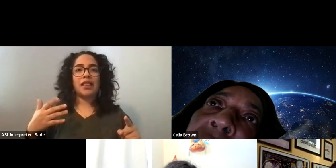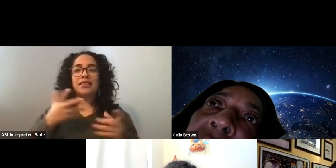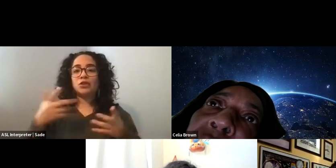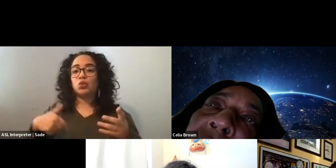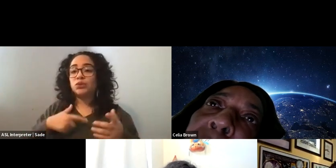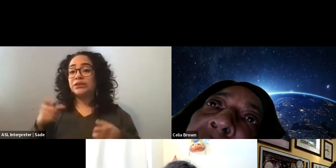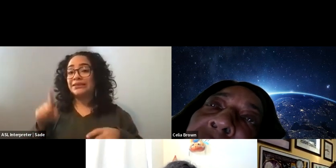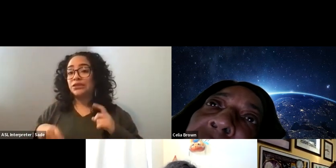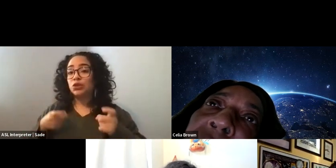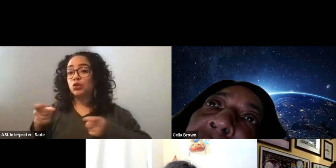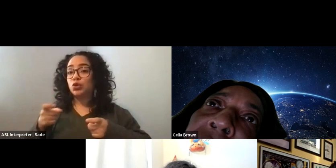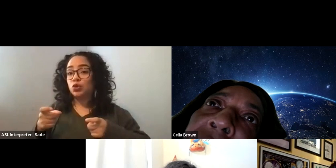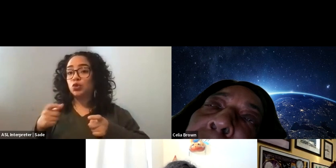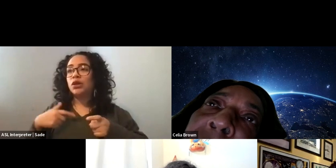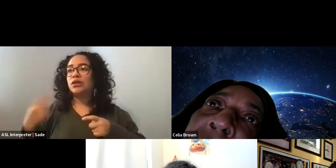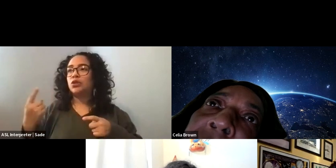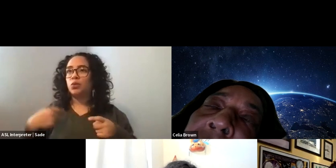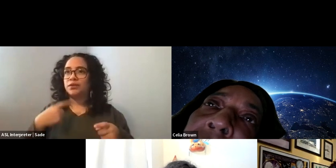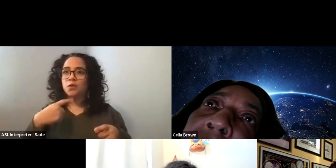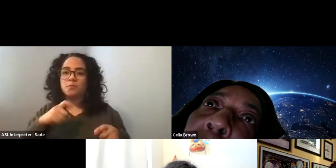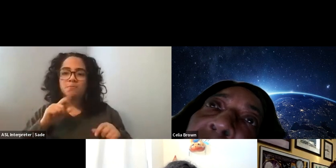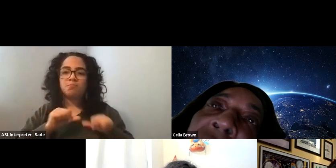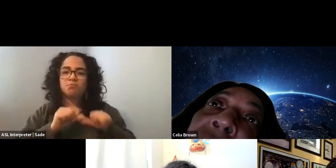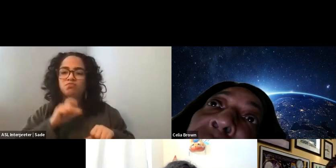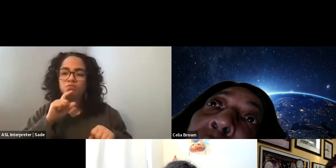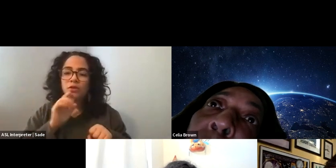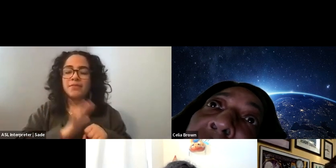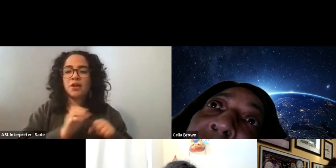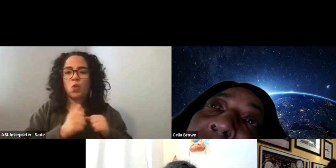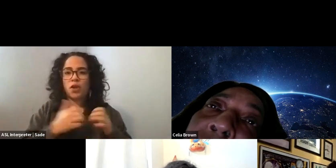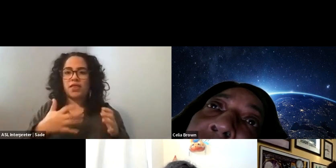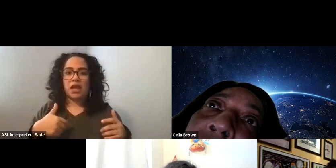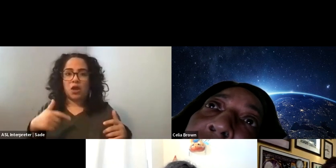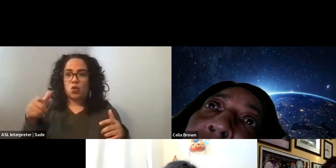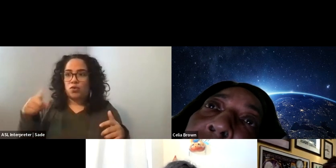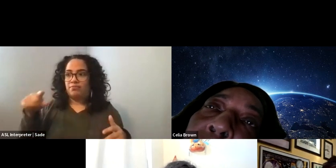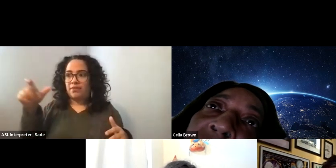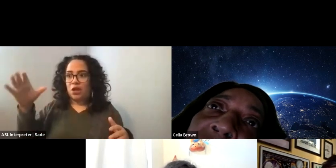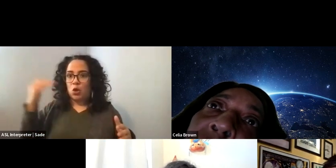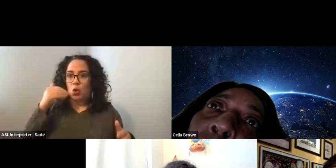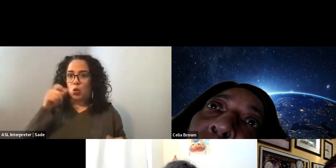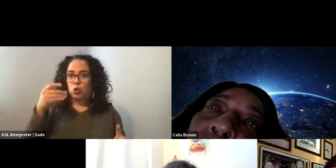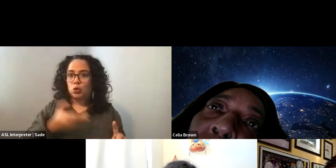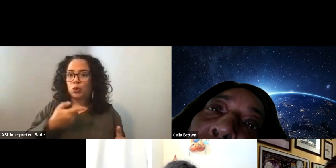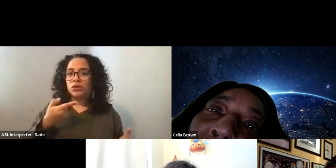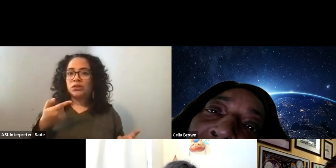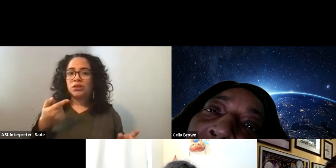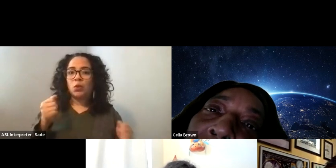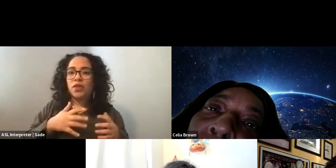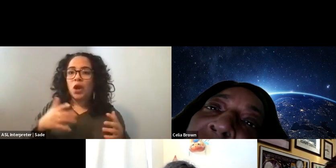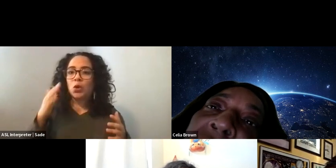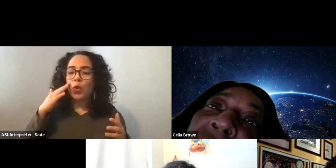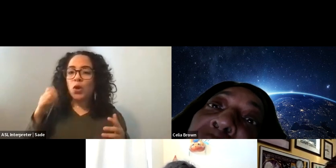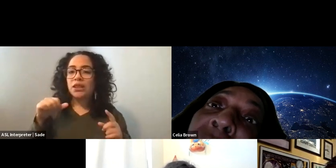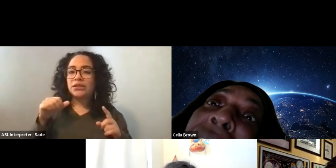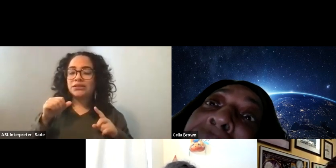someone says you have to be involuntarily committed without even knowing you, without even knowing the circumstances or